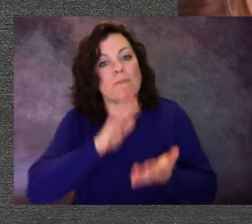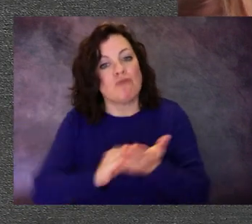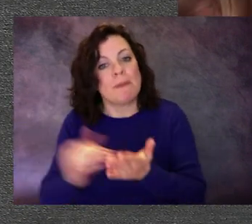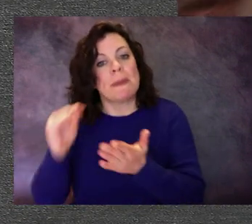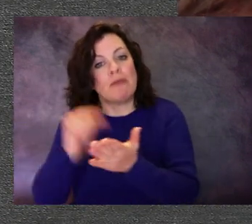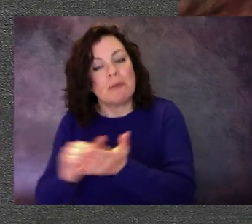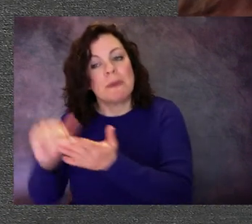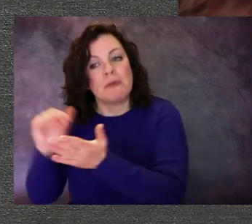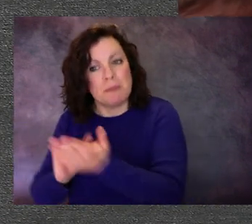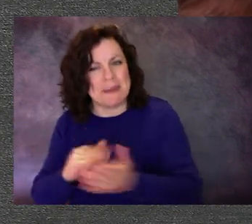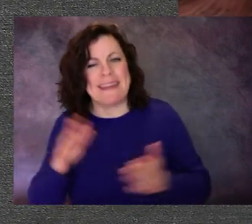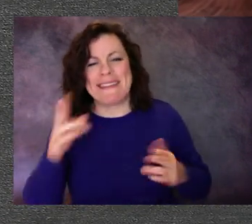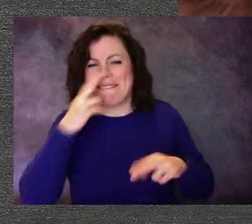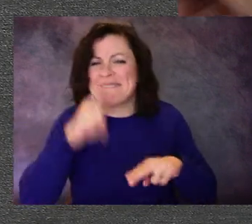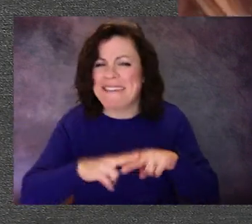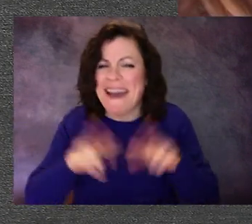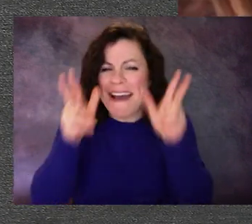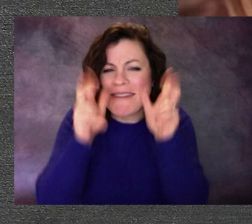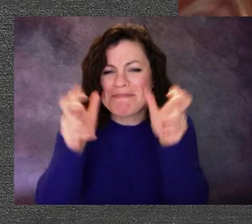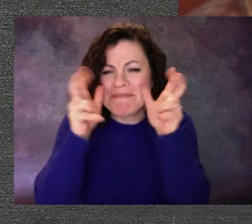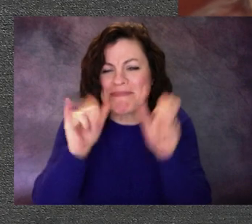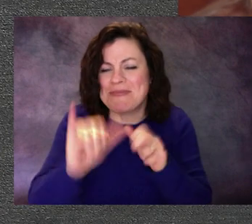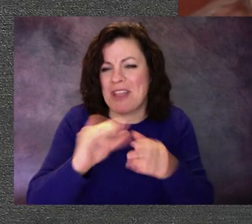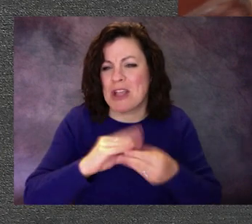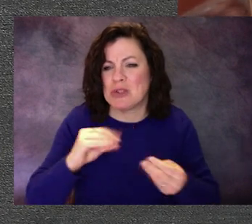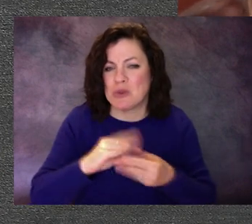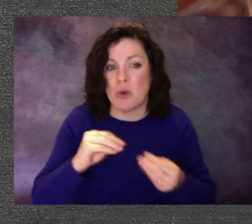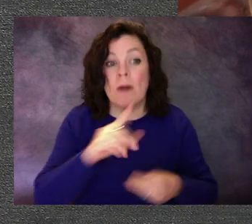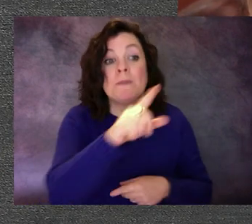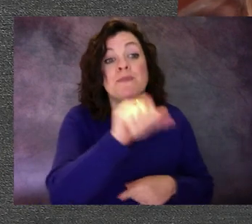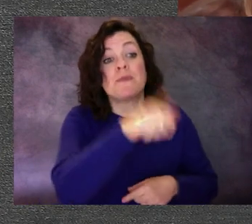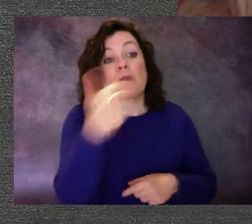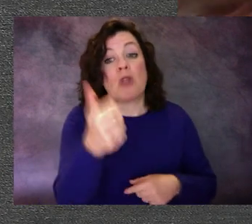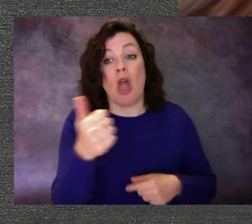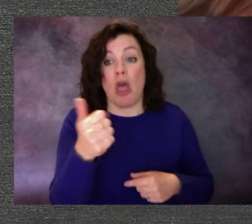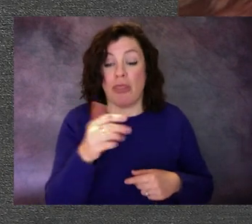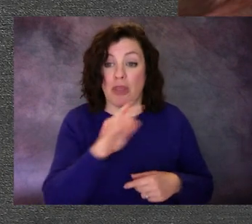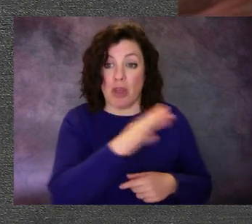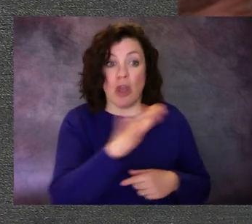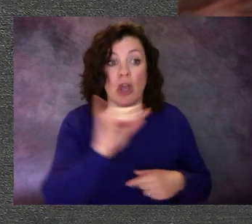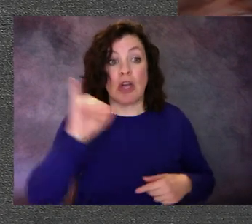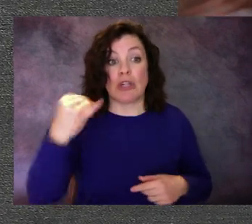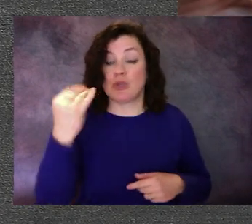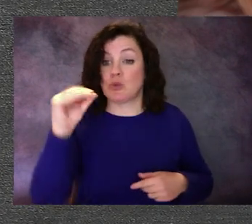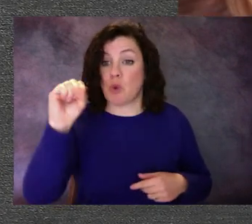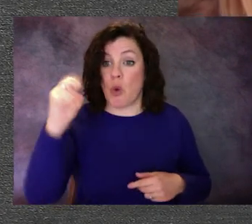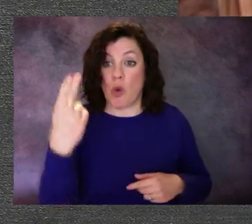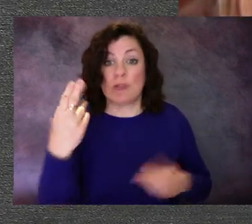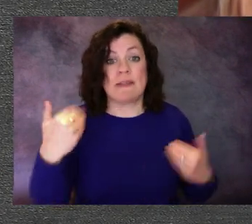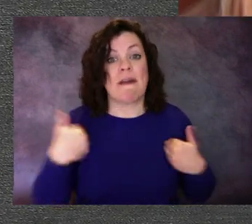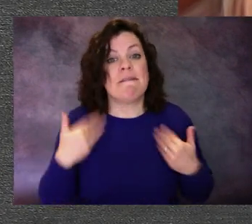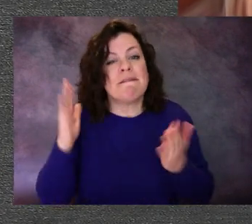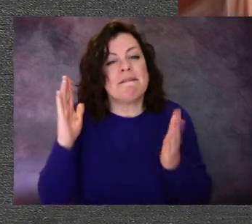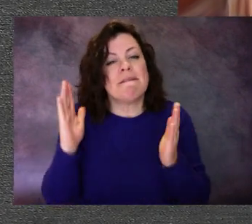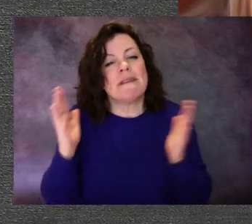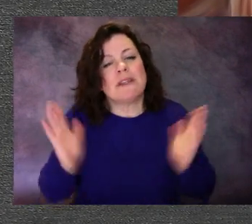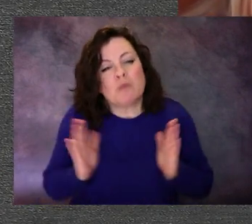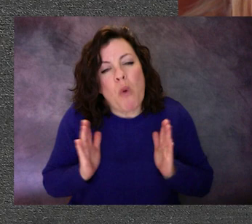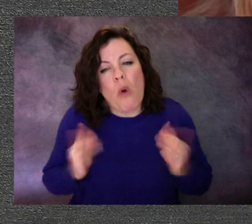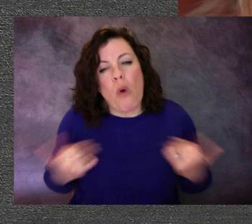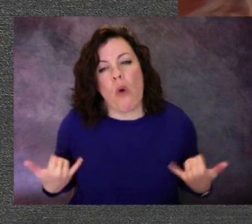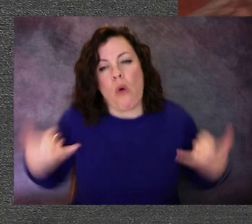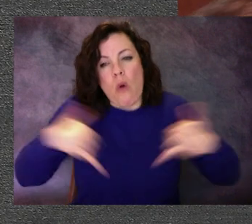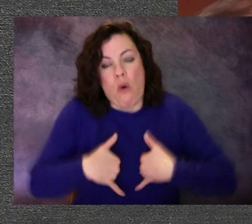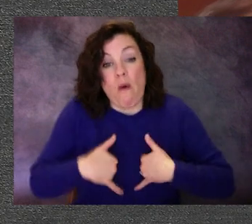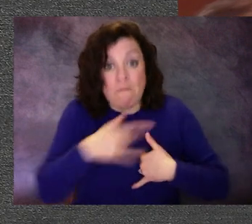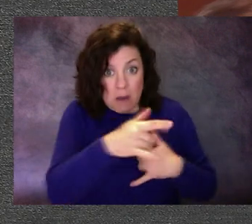to. And then we have Joseph Had a Little Overcoat. That's one of my favorites because not only did it win a special gold Caldecott Award